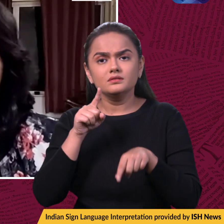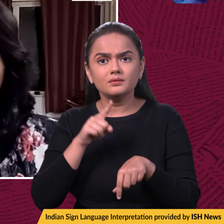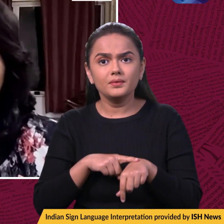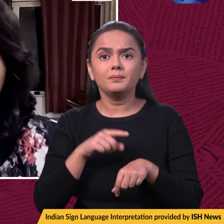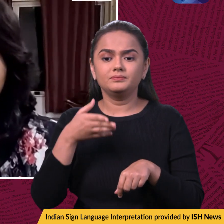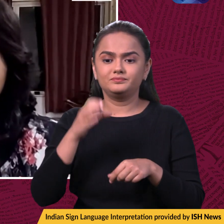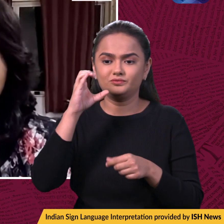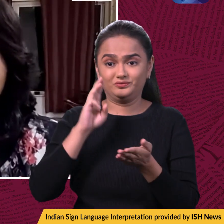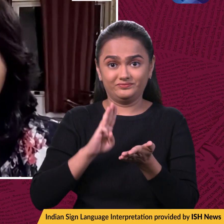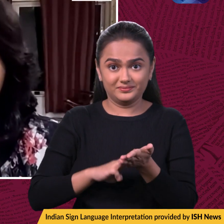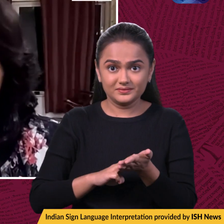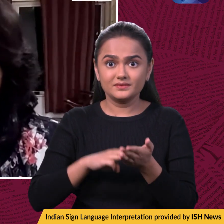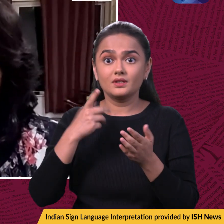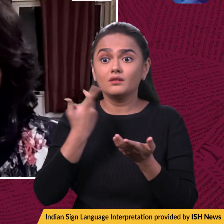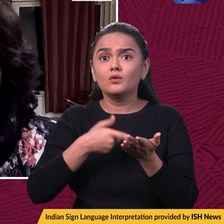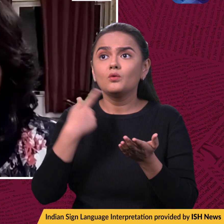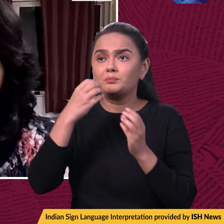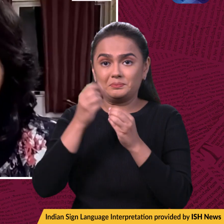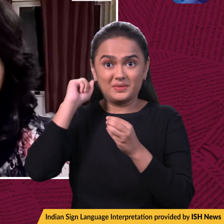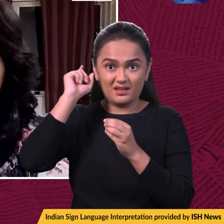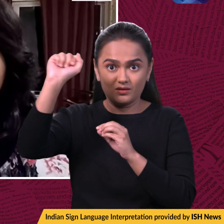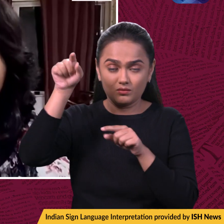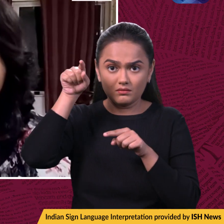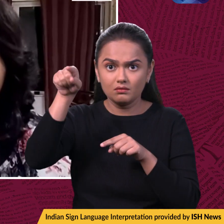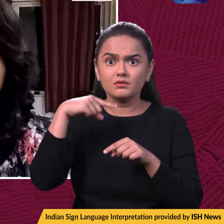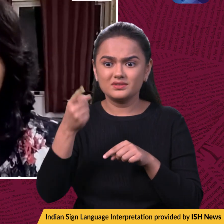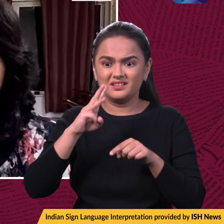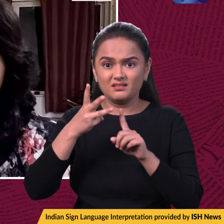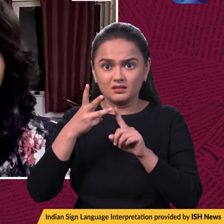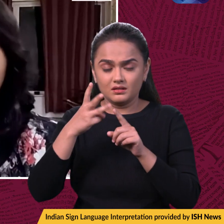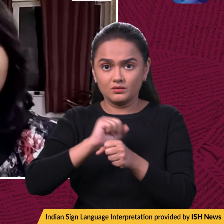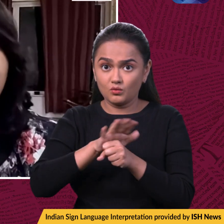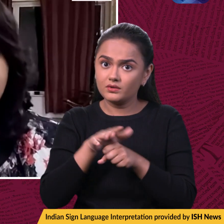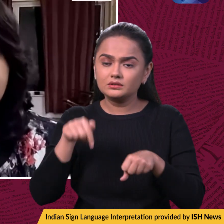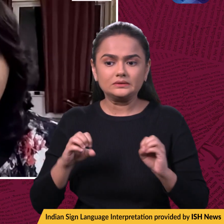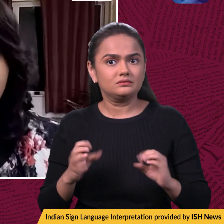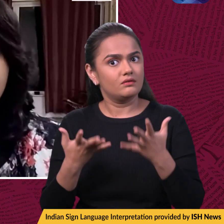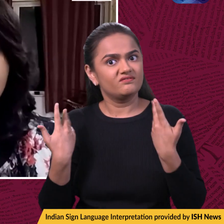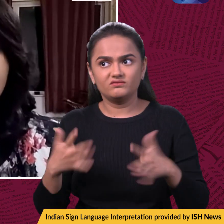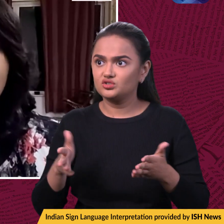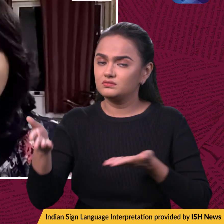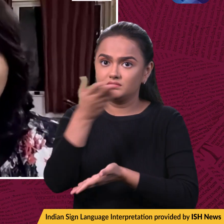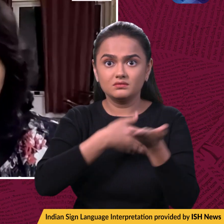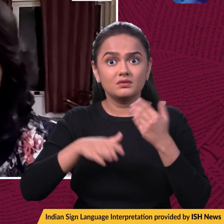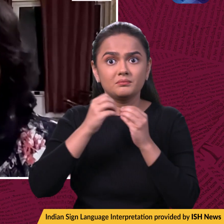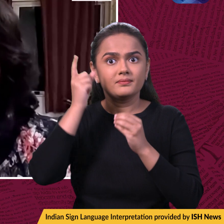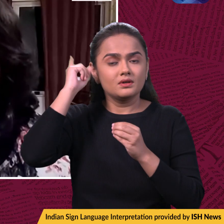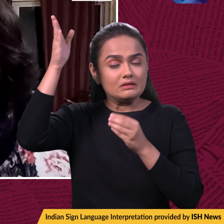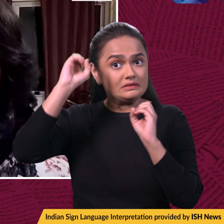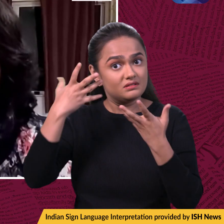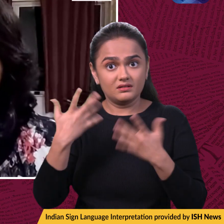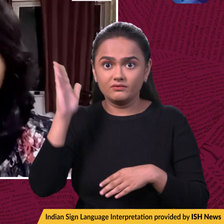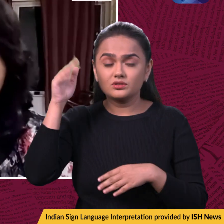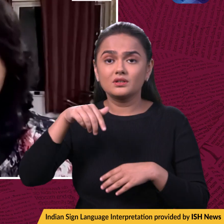Meanwhile, the Chief Minister of Bihar has said that the third wave of COVID has already started in Bihar.